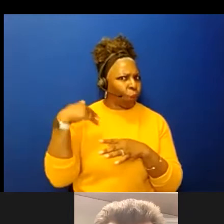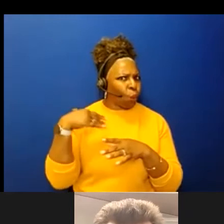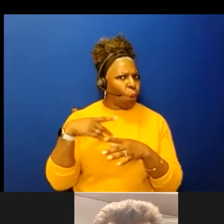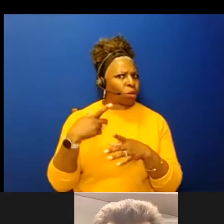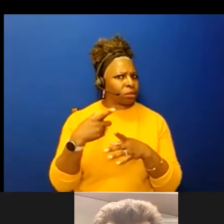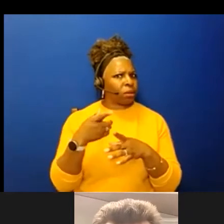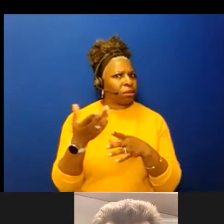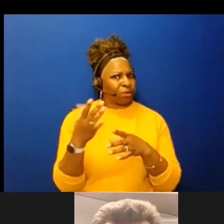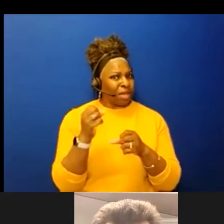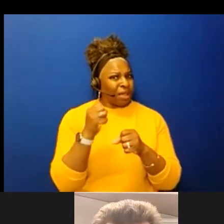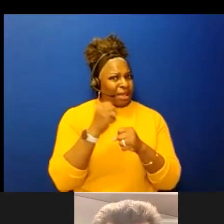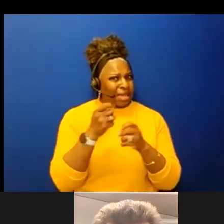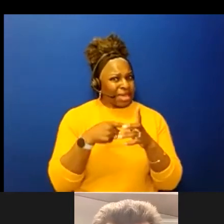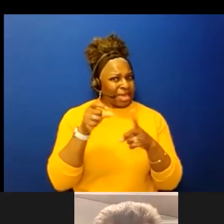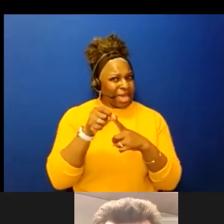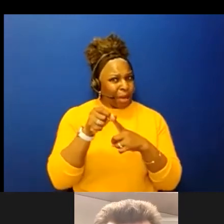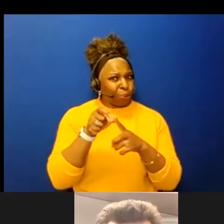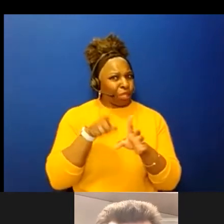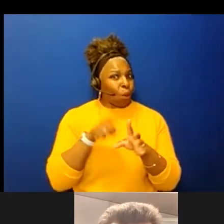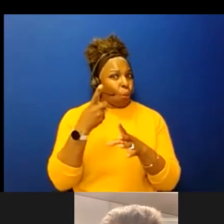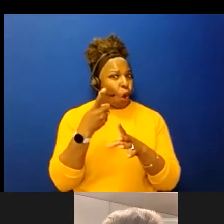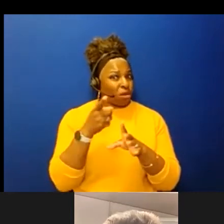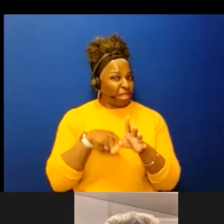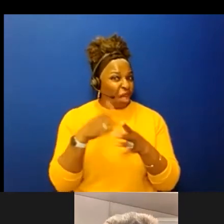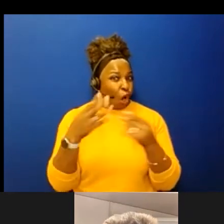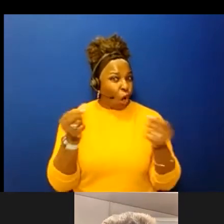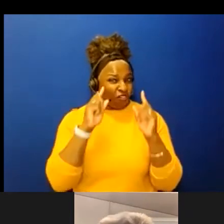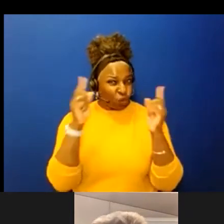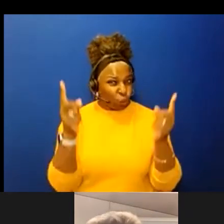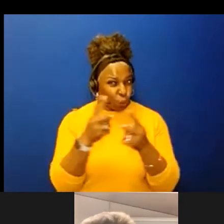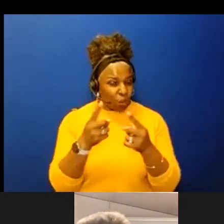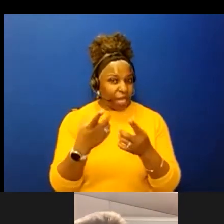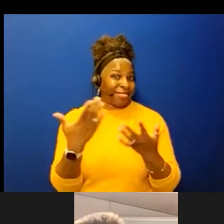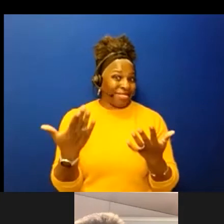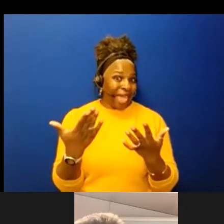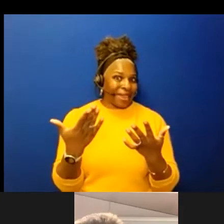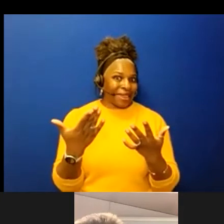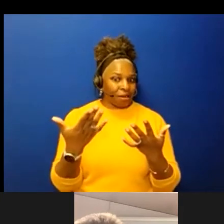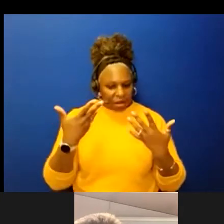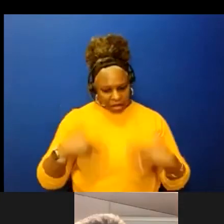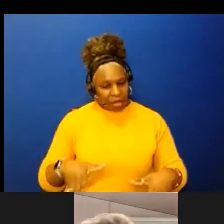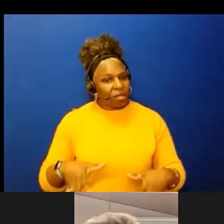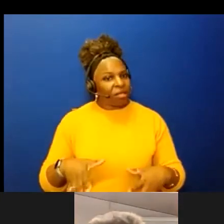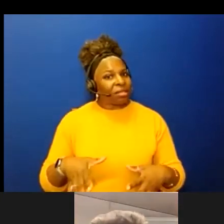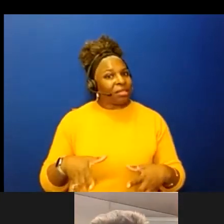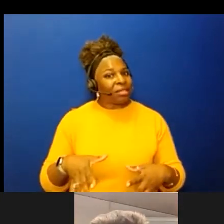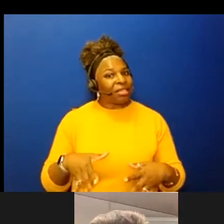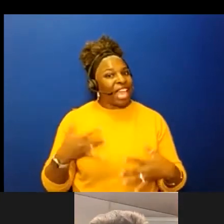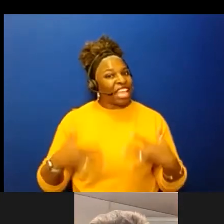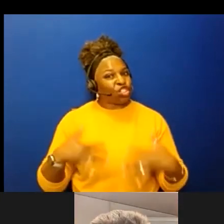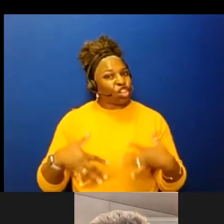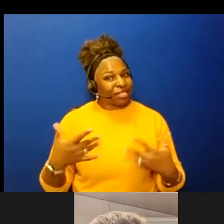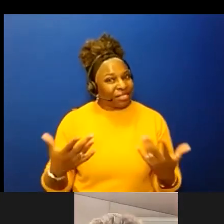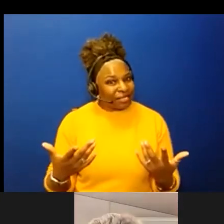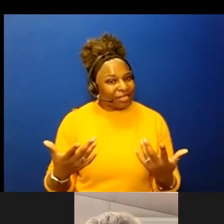So it was always going to be carry on with my plan, regardless of what the doctors and everyone else was telling me. Get to university,